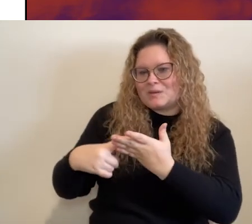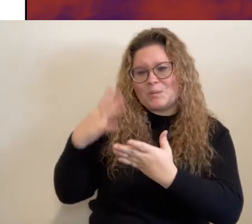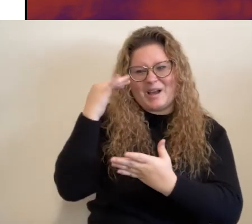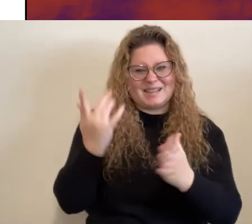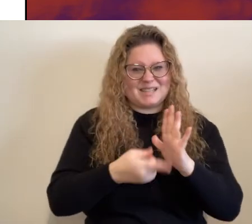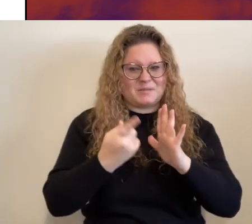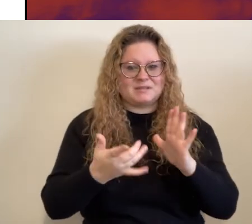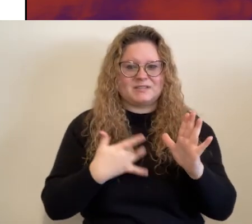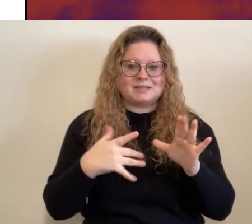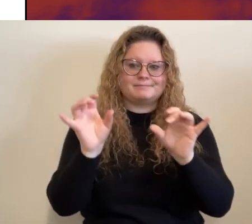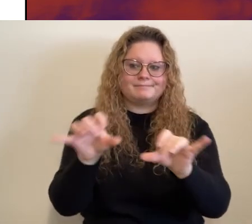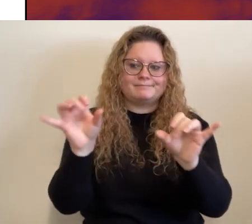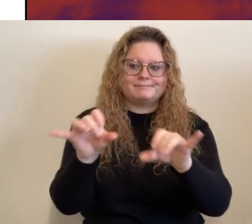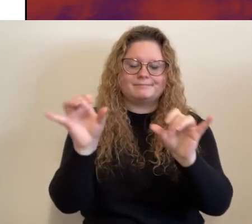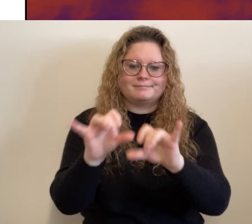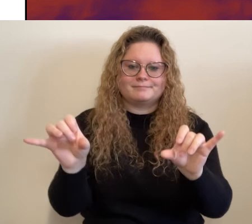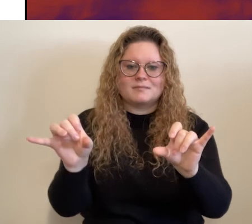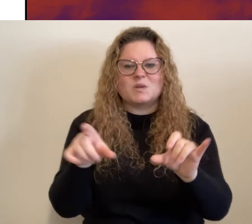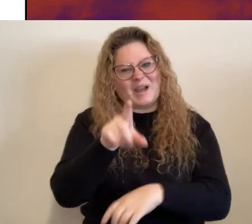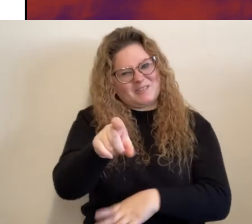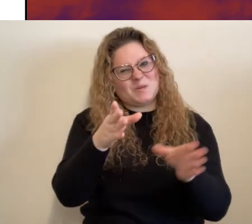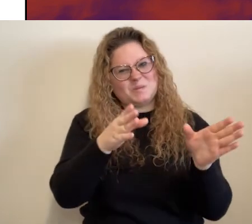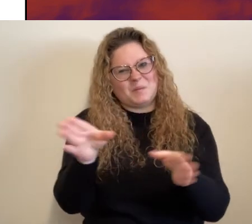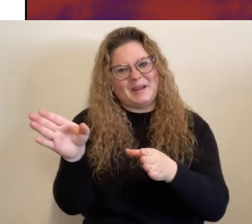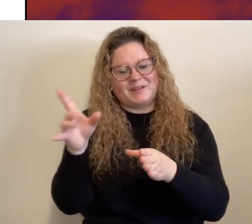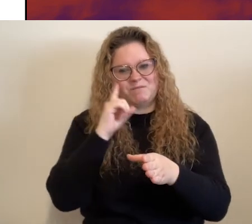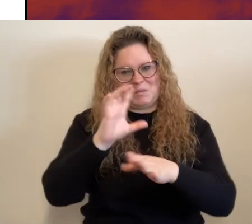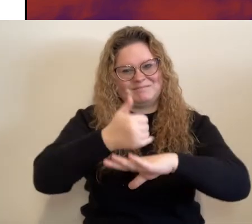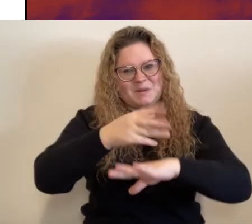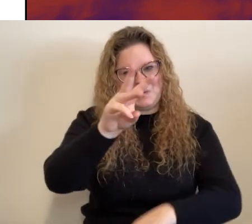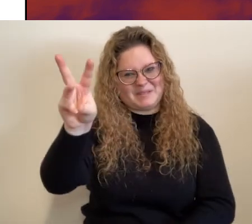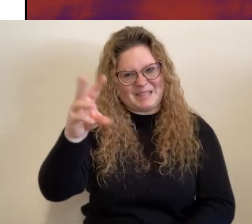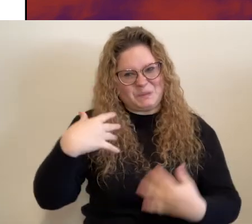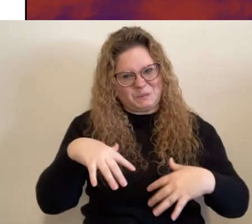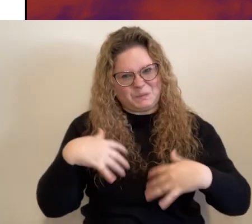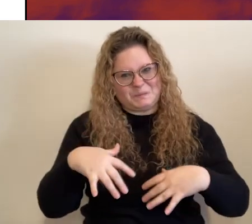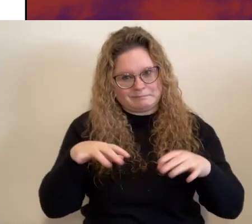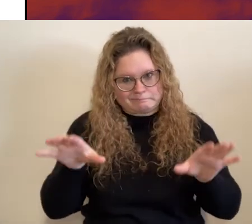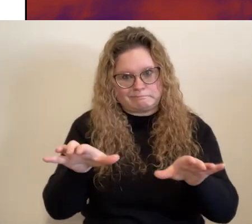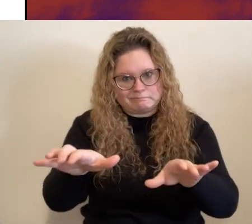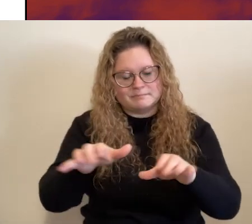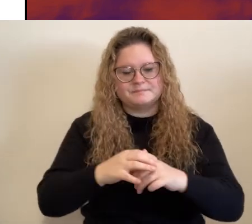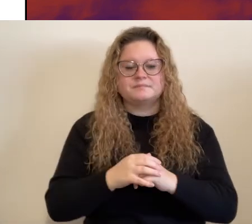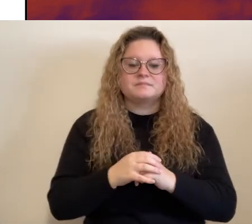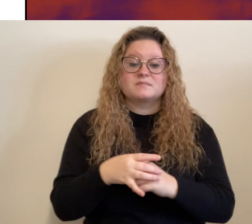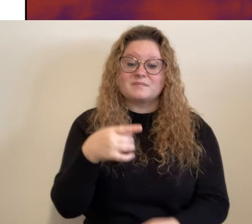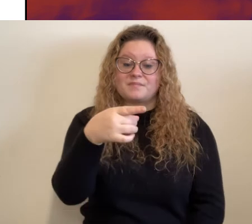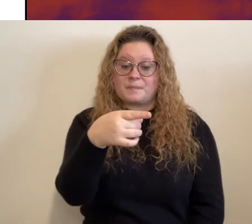work. So make sure that you're prepared for what that looks like. And the reason for this slide is just to